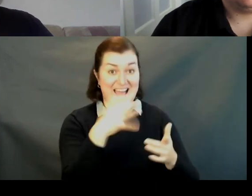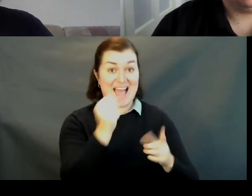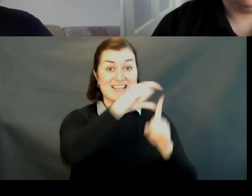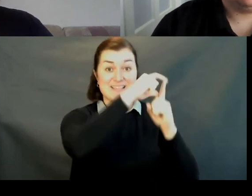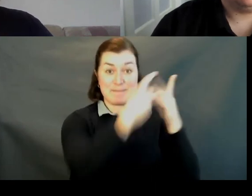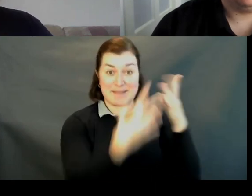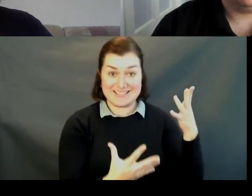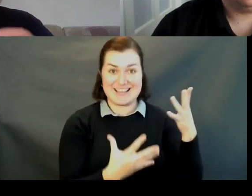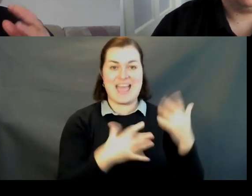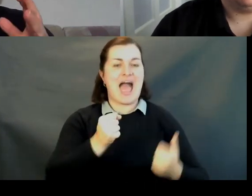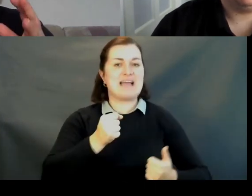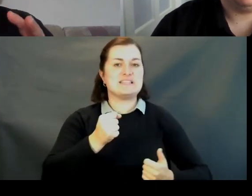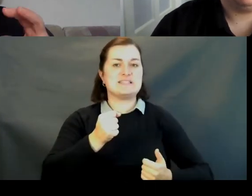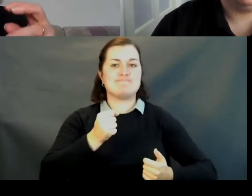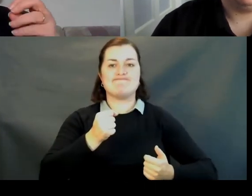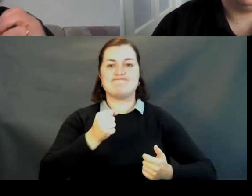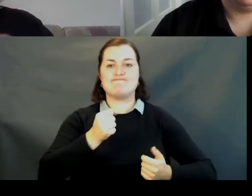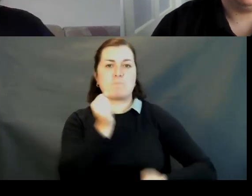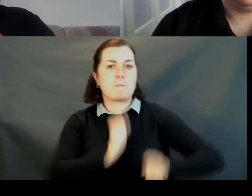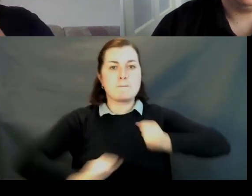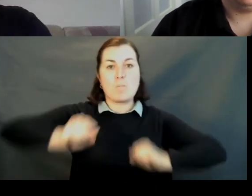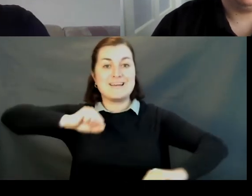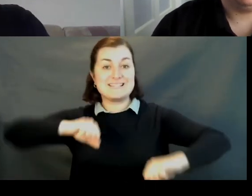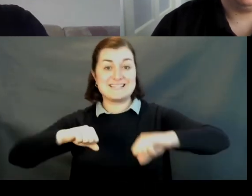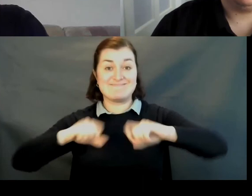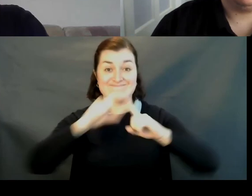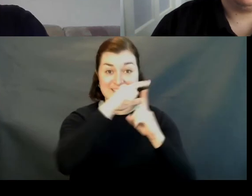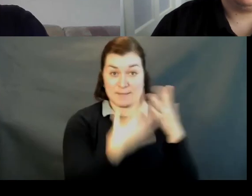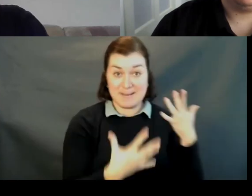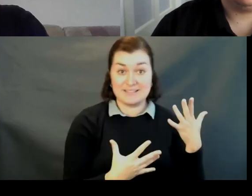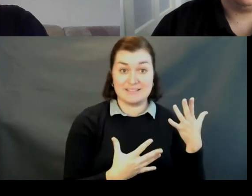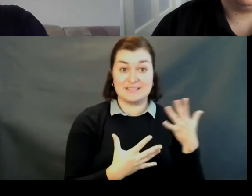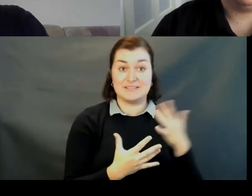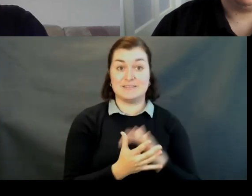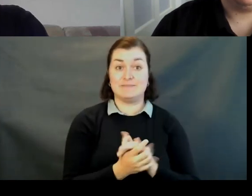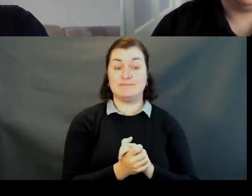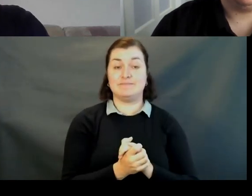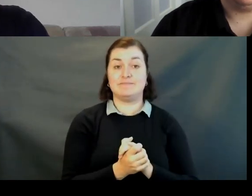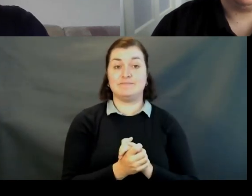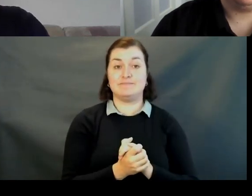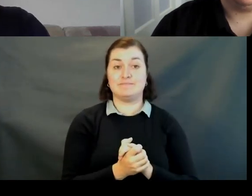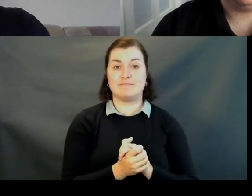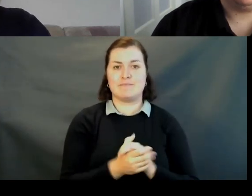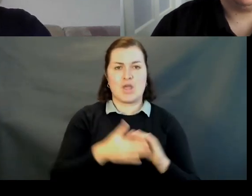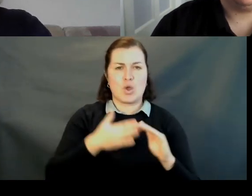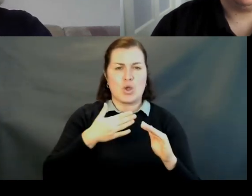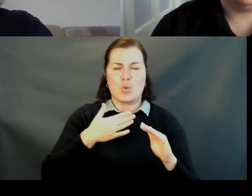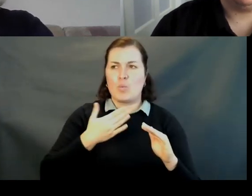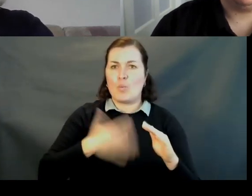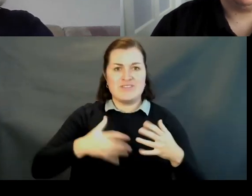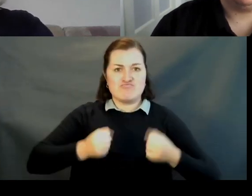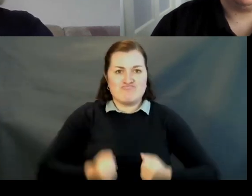other mobility disabilities. And he expressed those in his work,